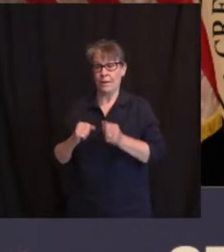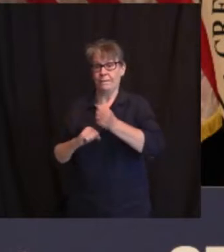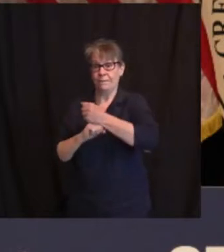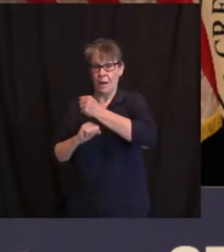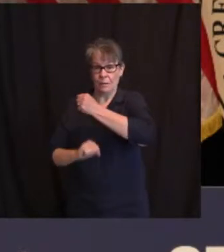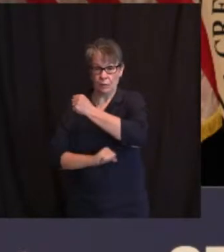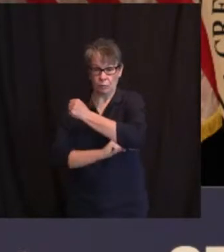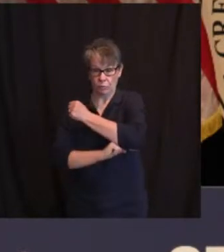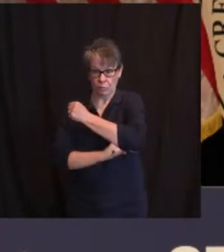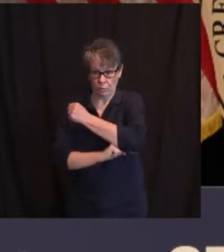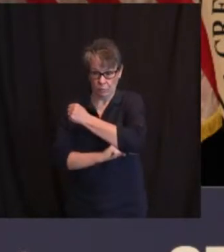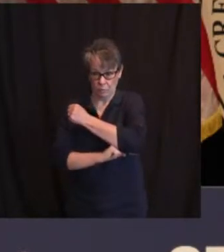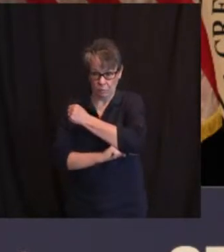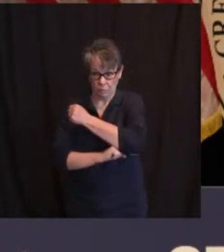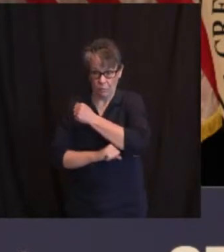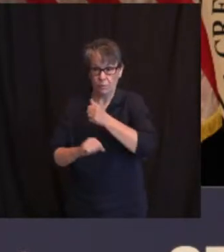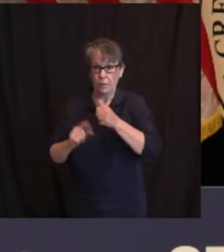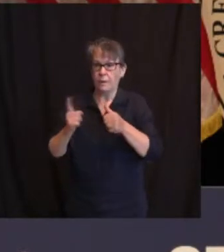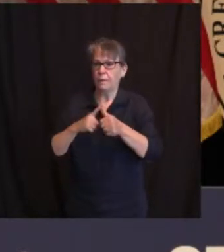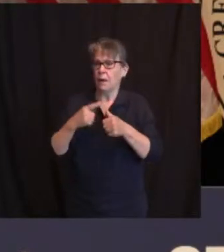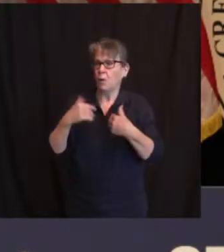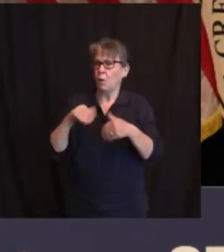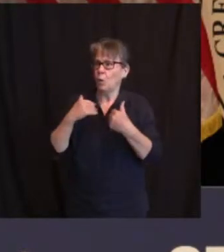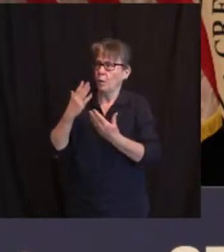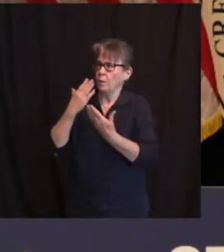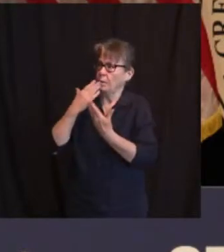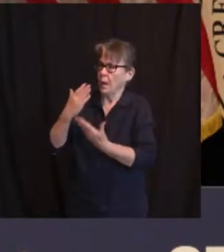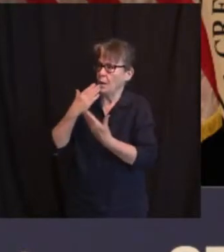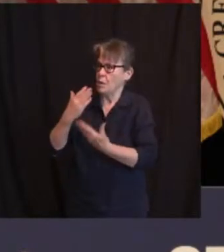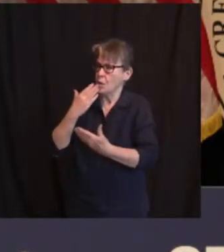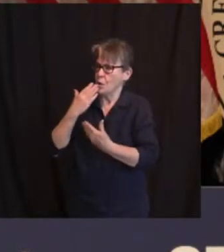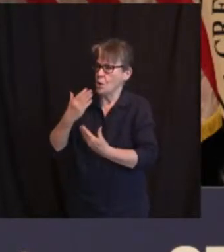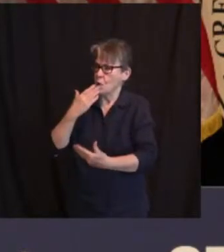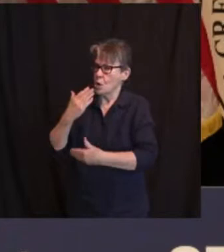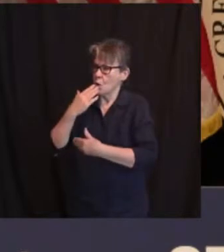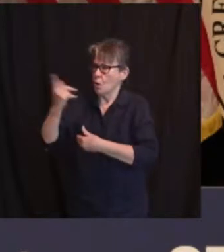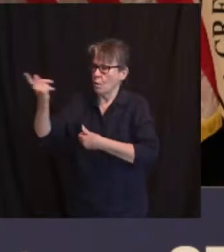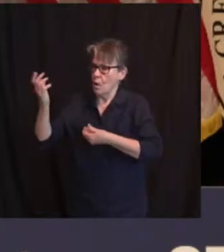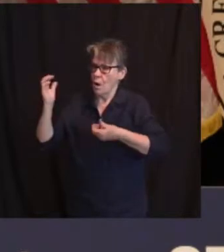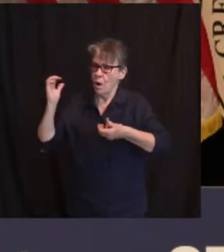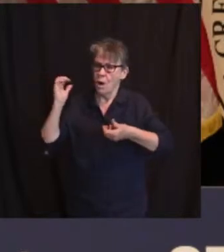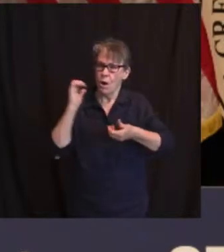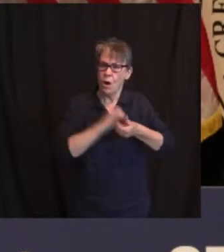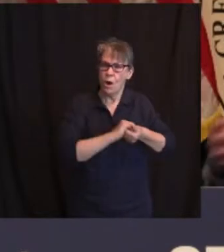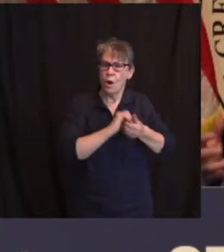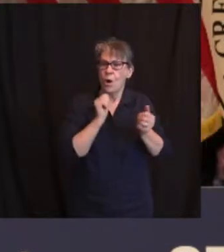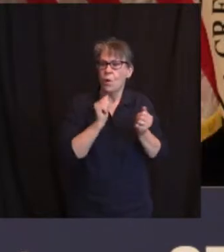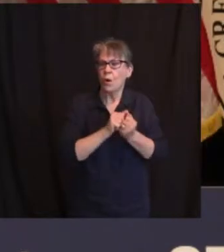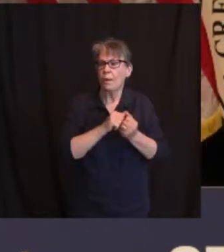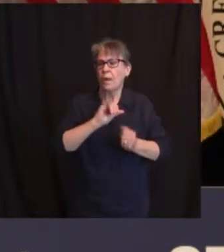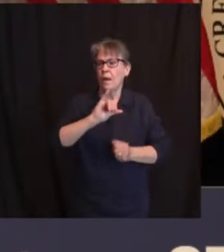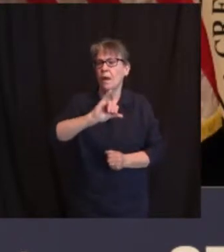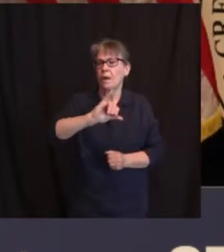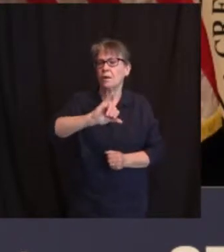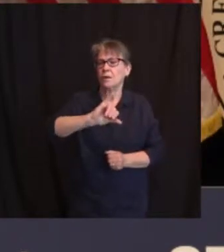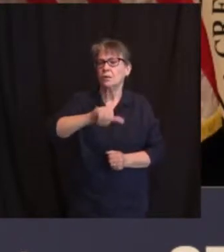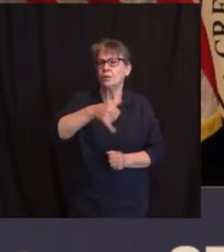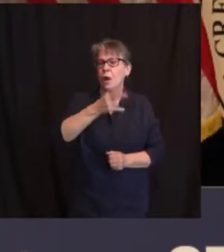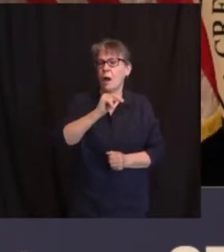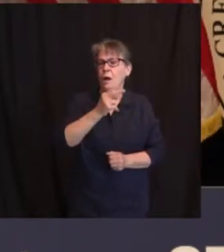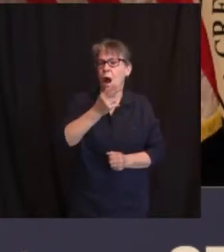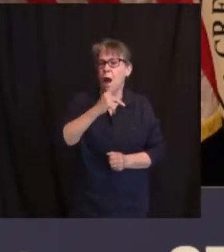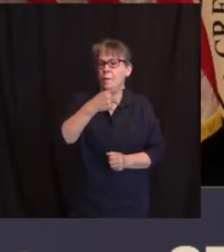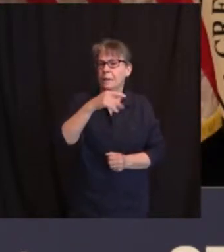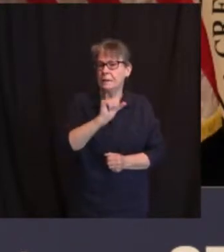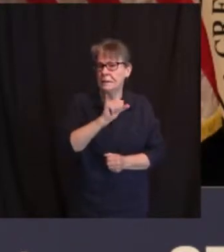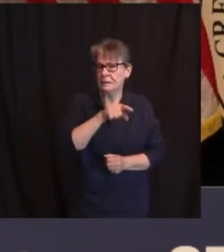again, are working with Johns Hopkins on sort of general information training stuff that we're using as